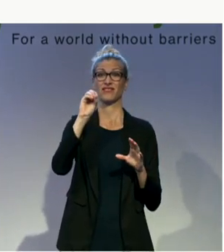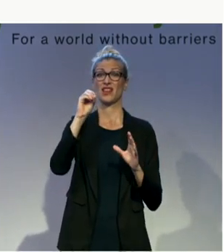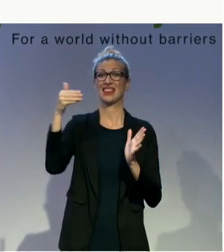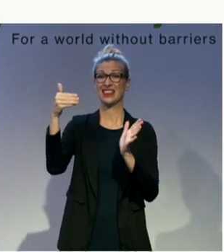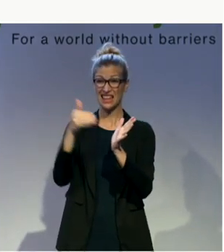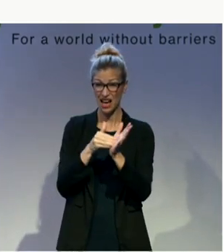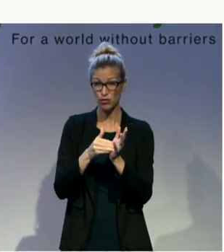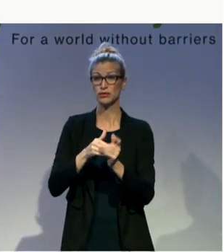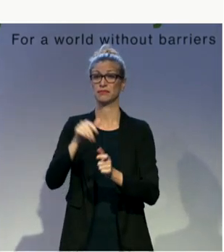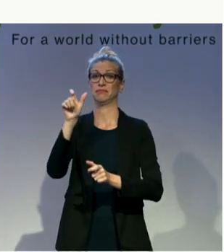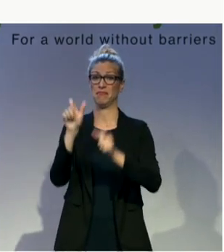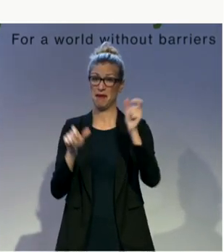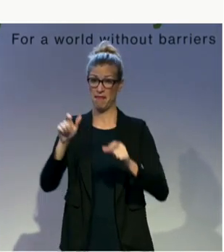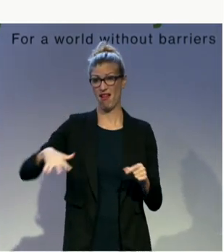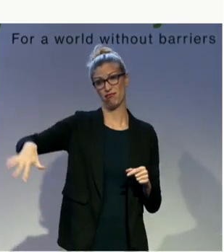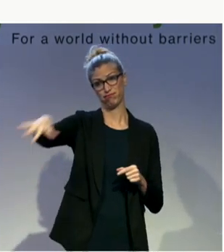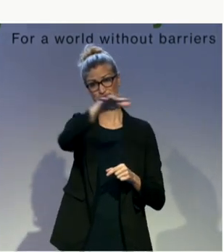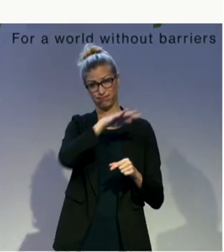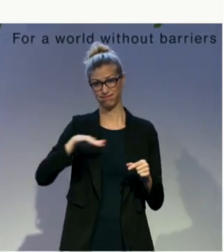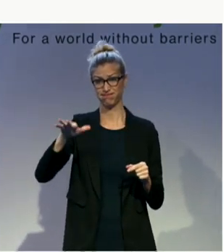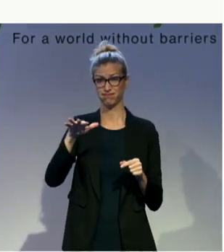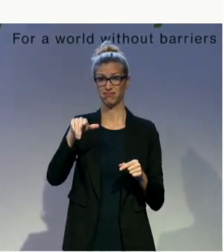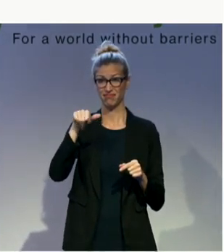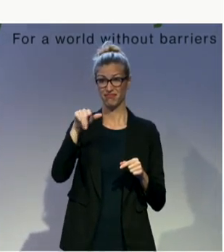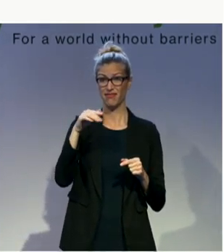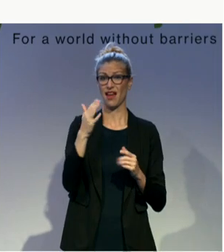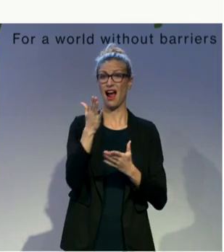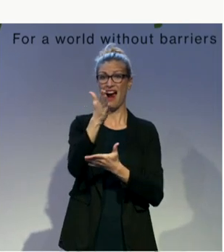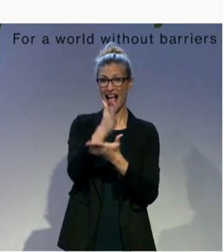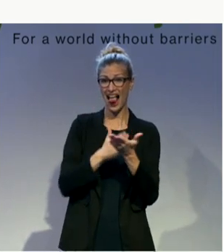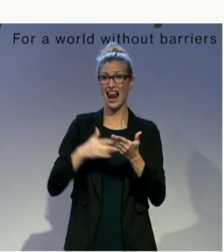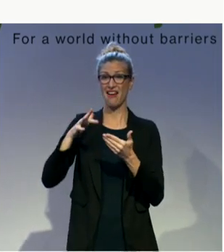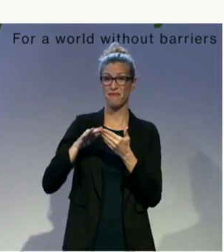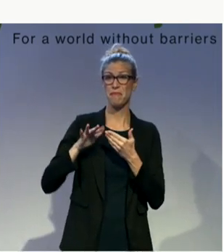Half a million people in the European Union are not allowed to vote.